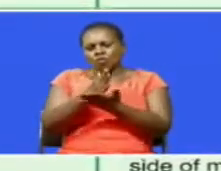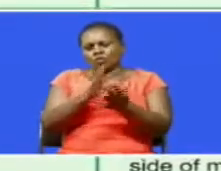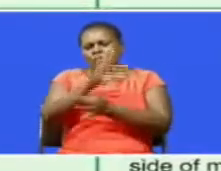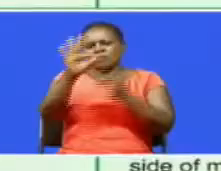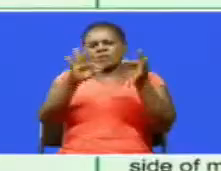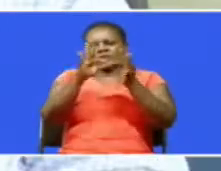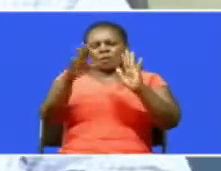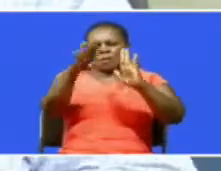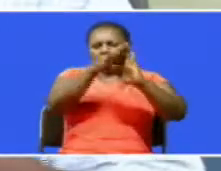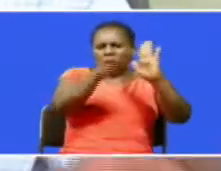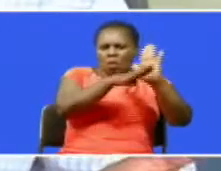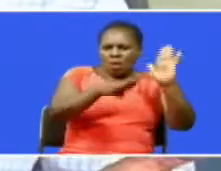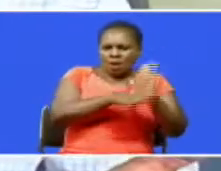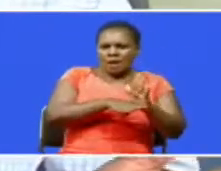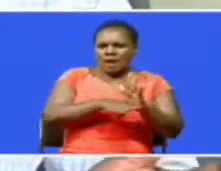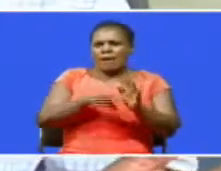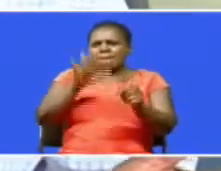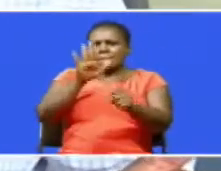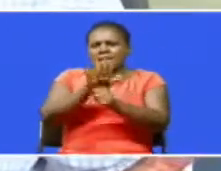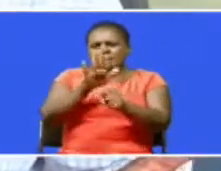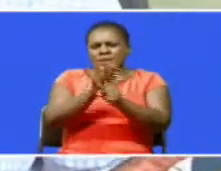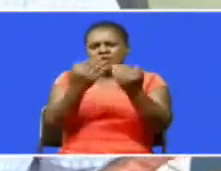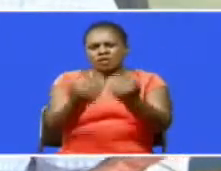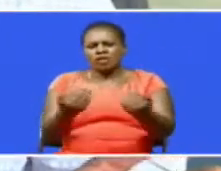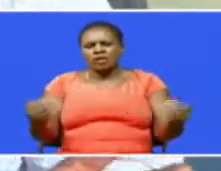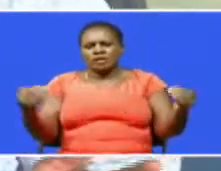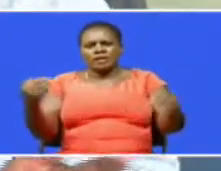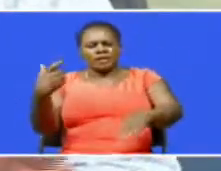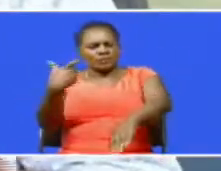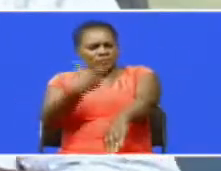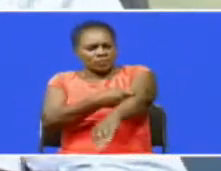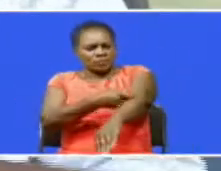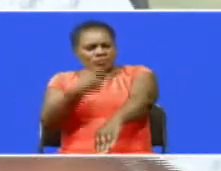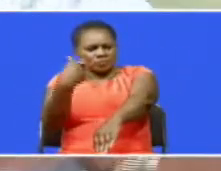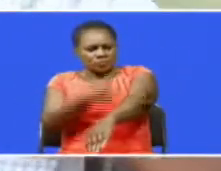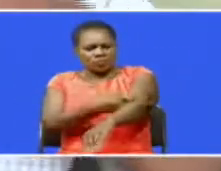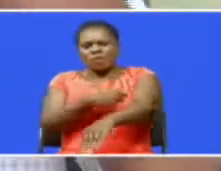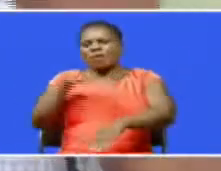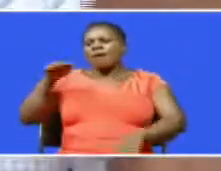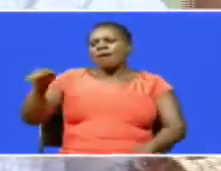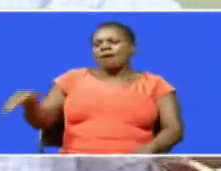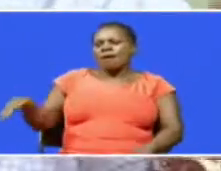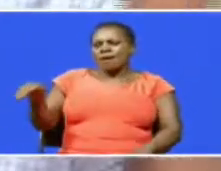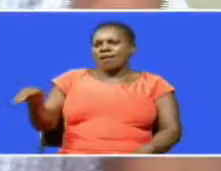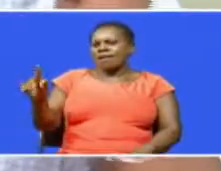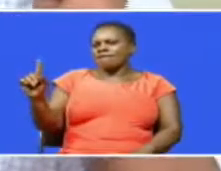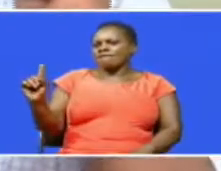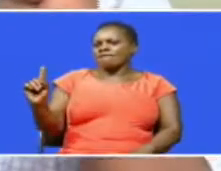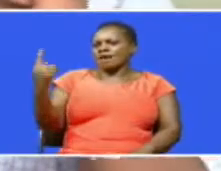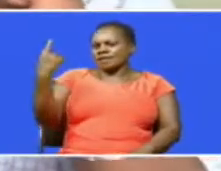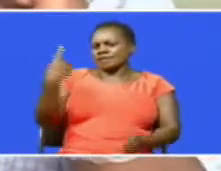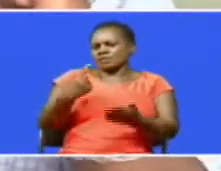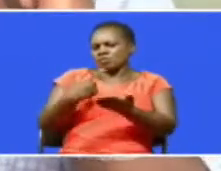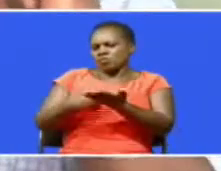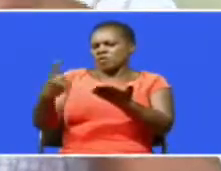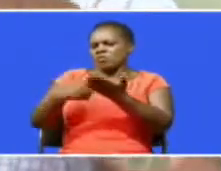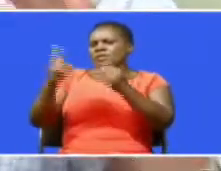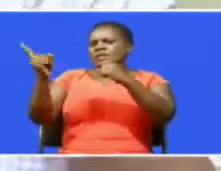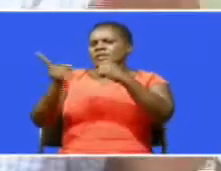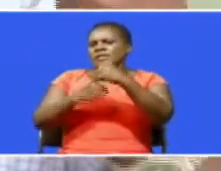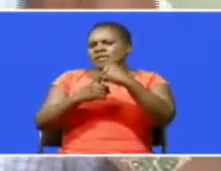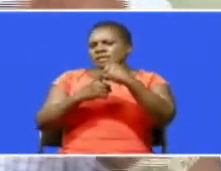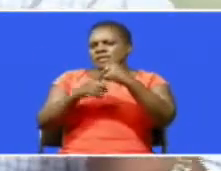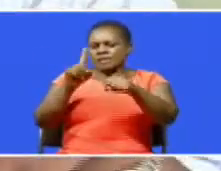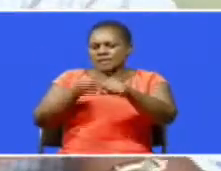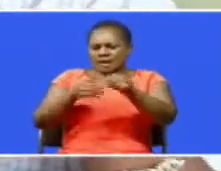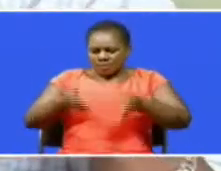age-specific schedule. Most children will get the first vaccinations early, like the first 6 weeks. We give them at